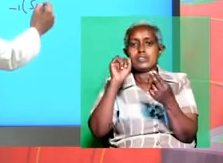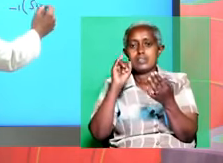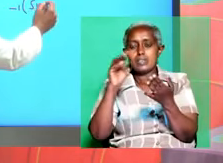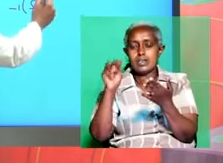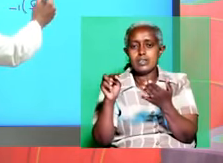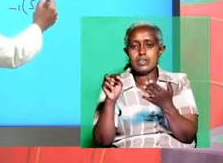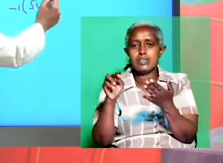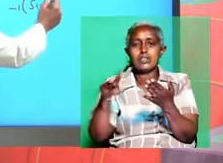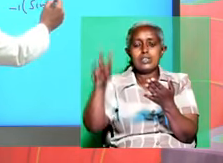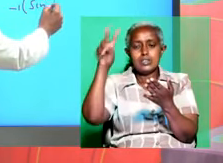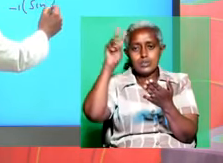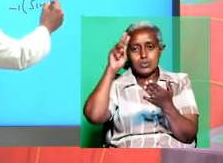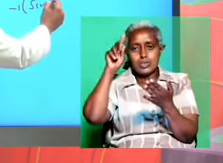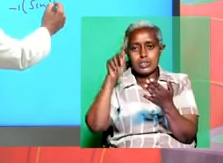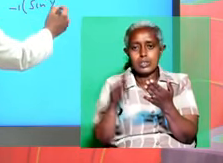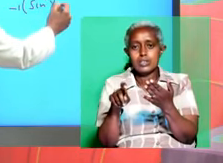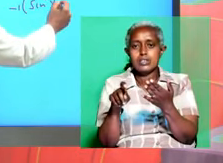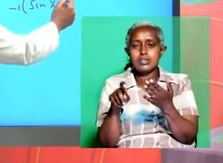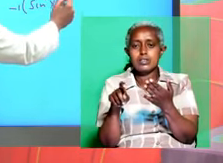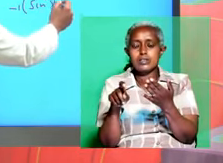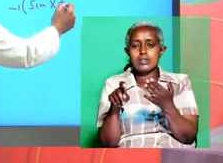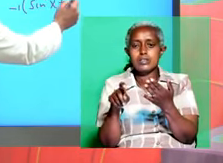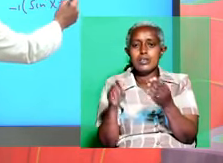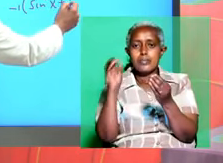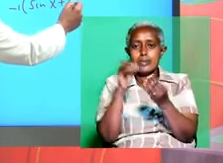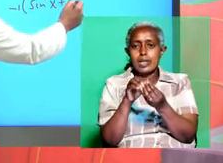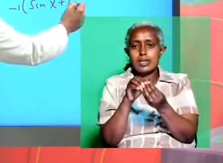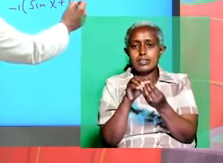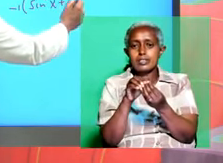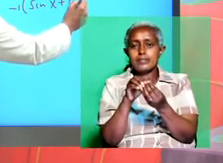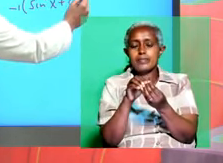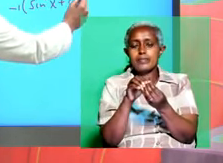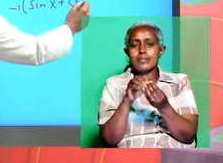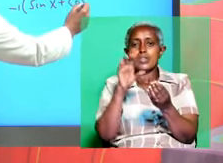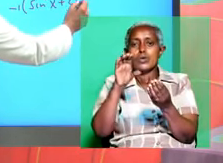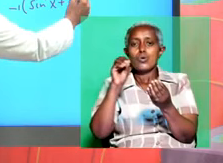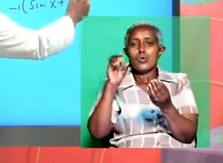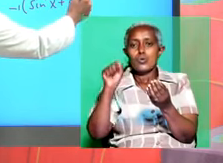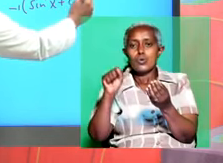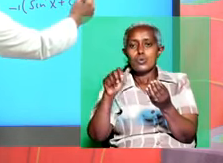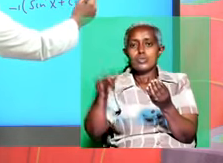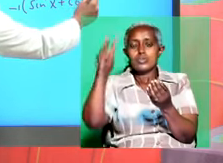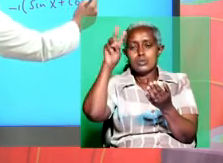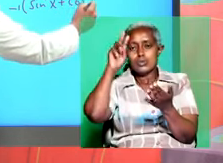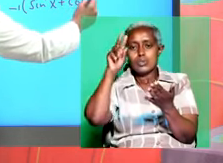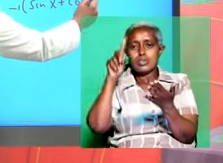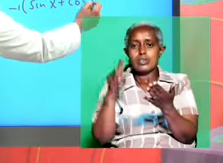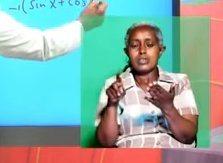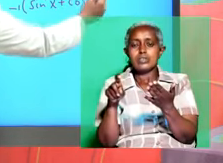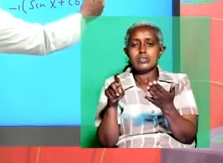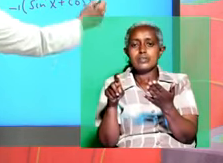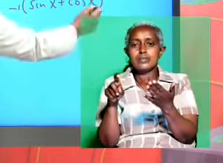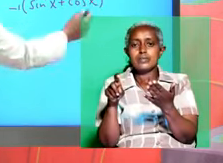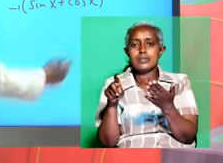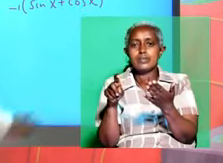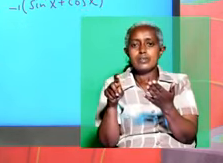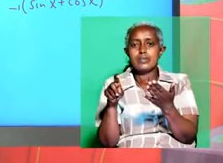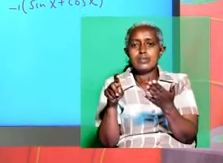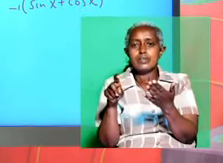sine squared x plus cos squared